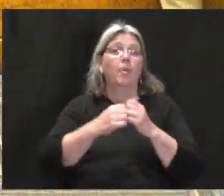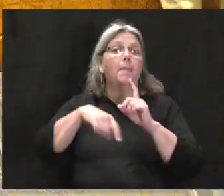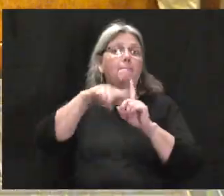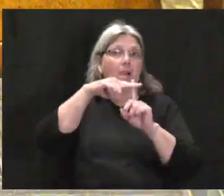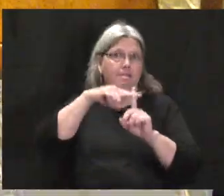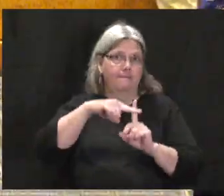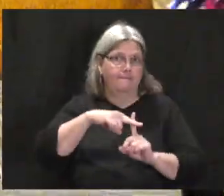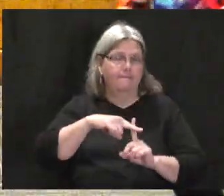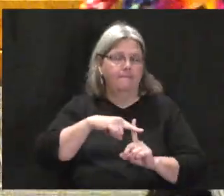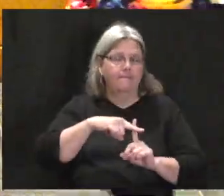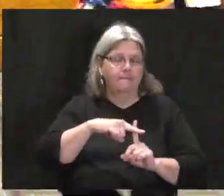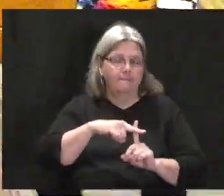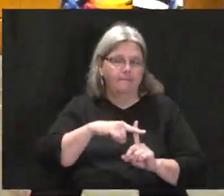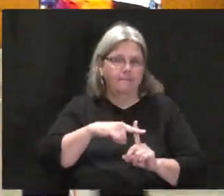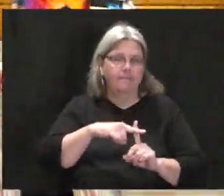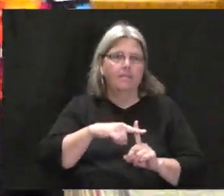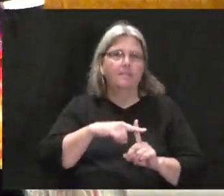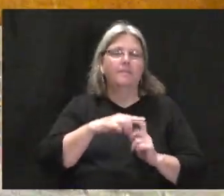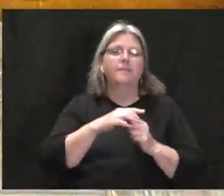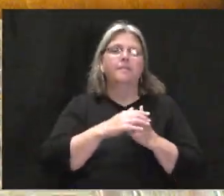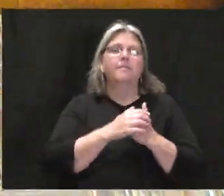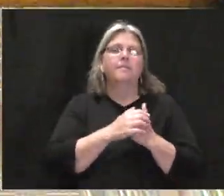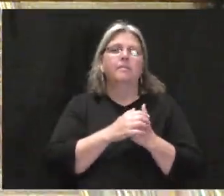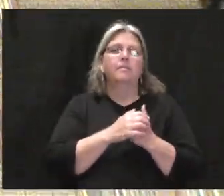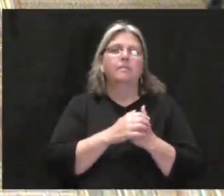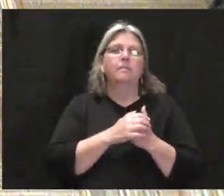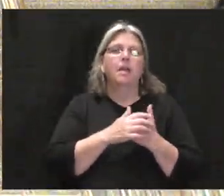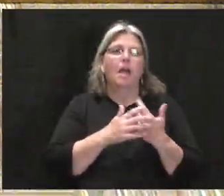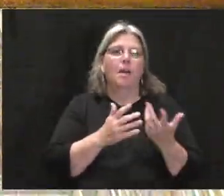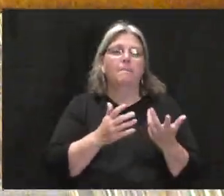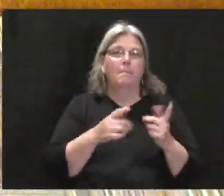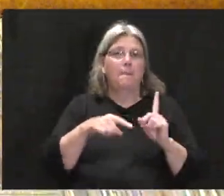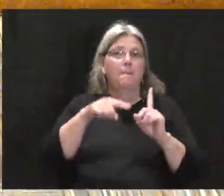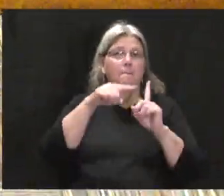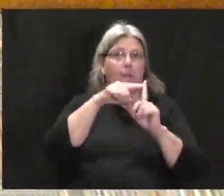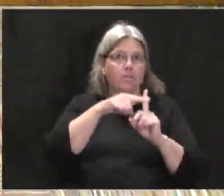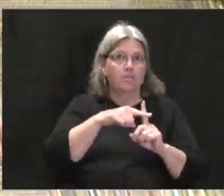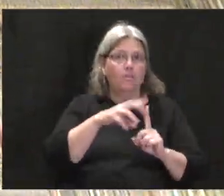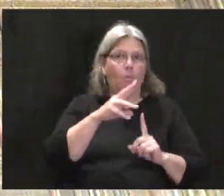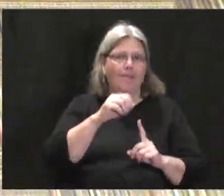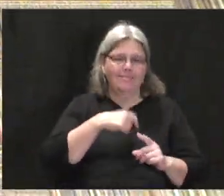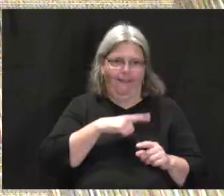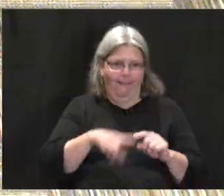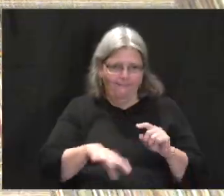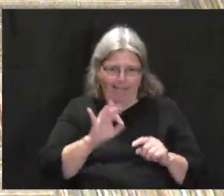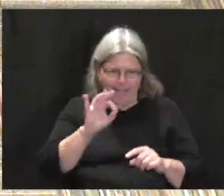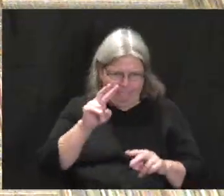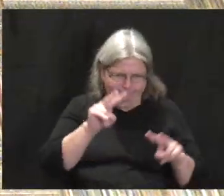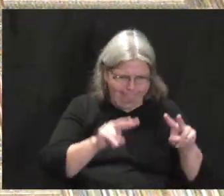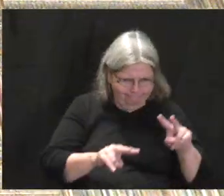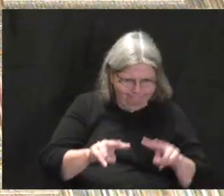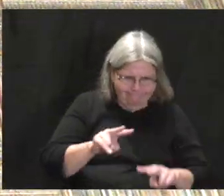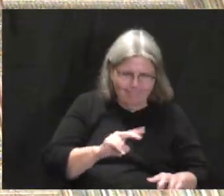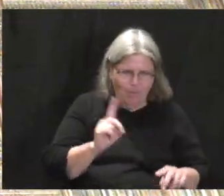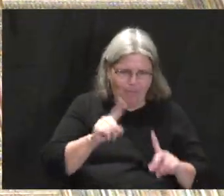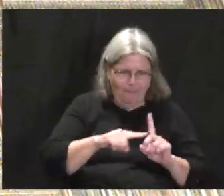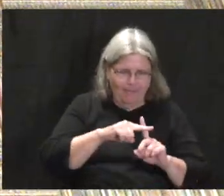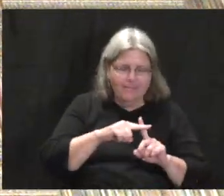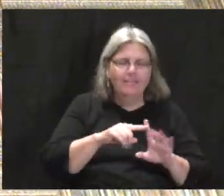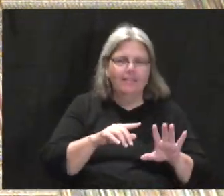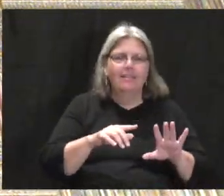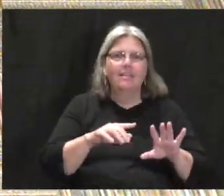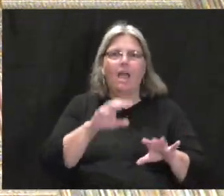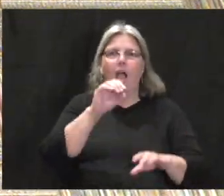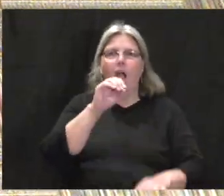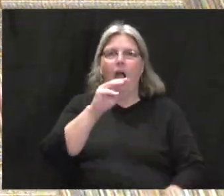the ombudsman position has been really great to help bridge communication with parents and families to